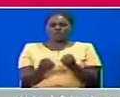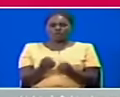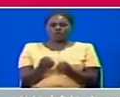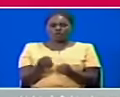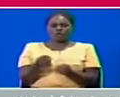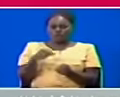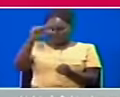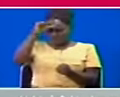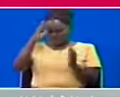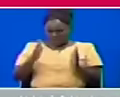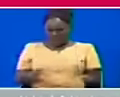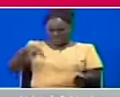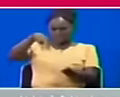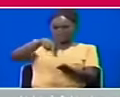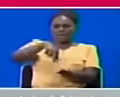Gishu